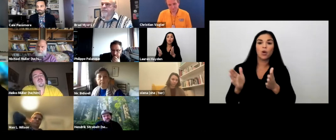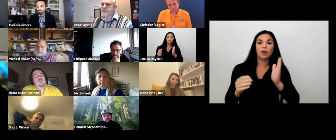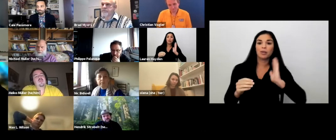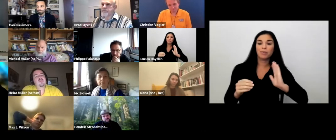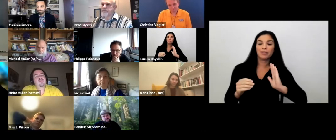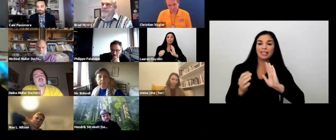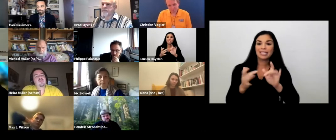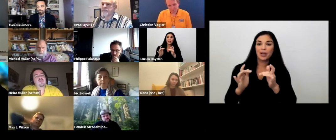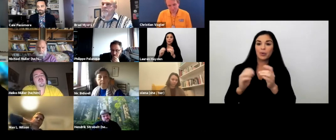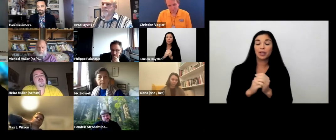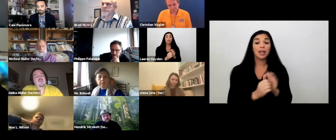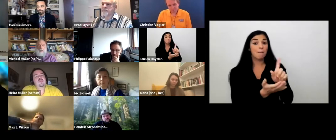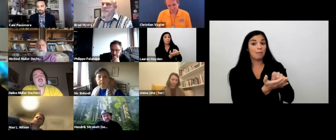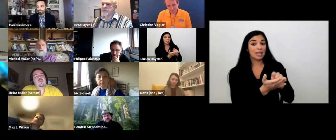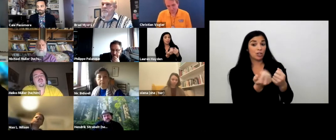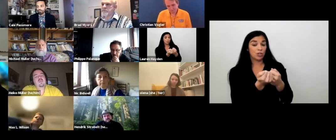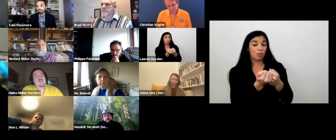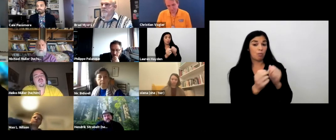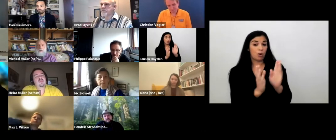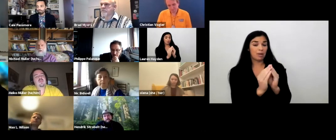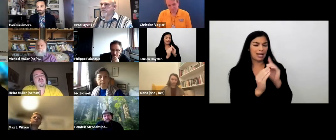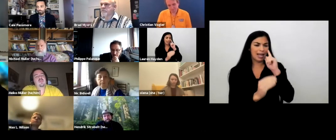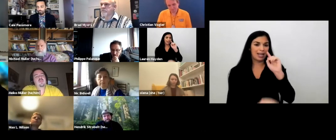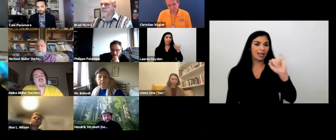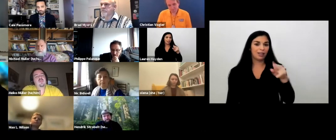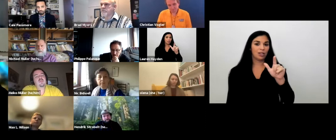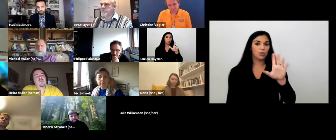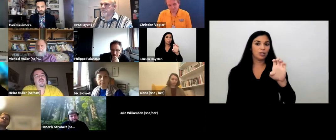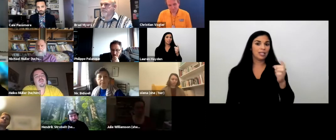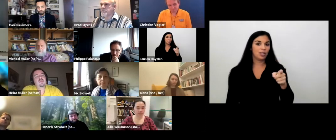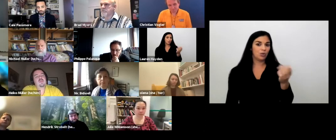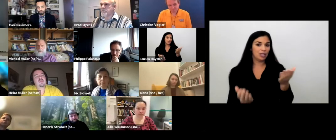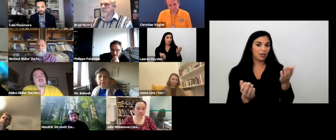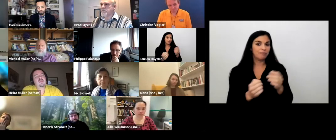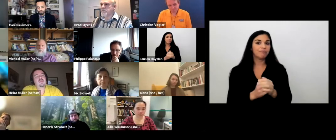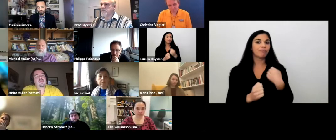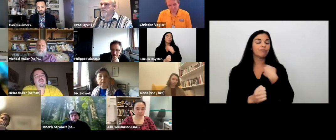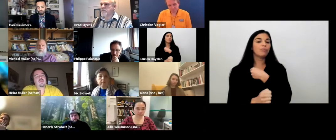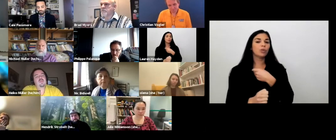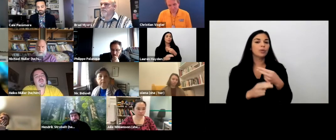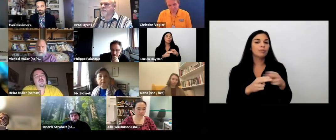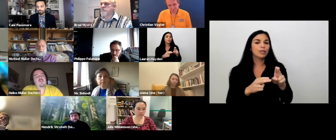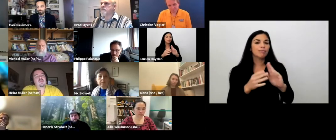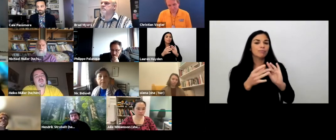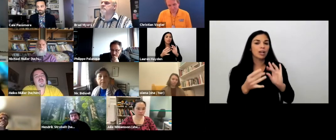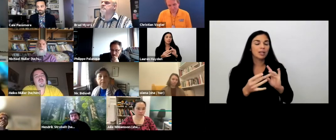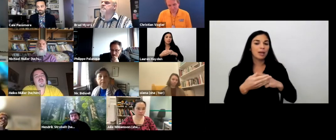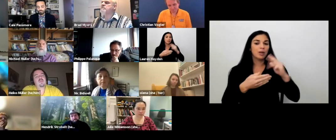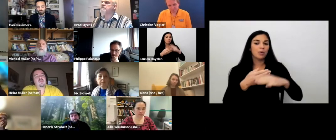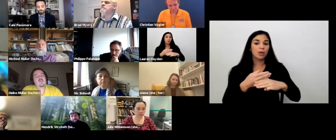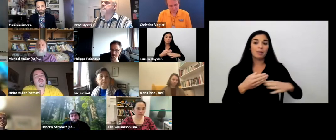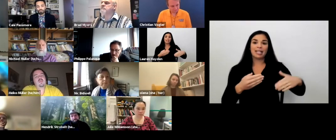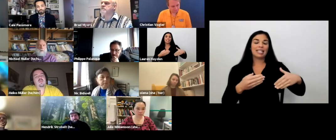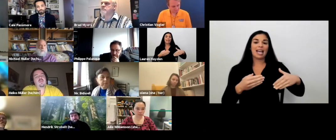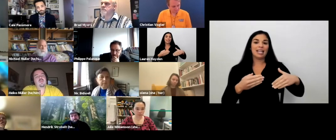meeting, Julie, you are, I think, here, we talked briefly about a program that's currently not being done, but maybe done again,